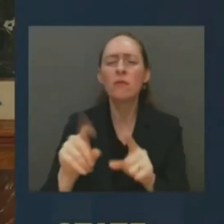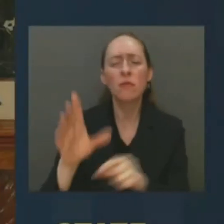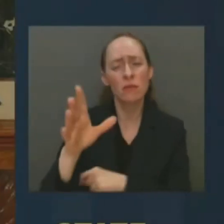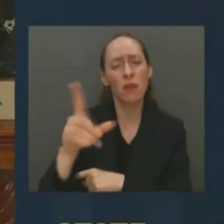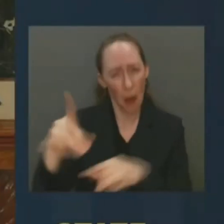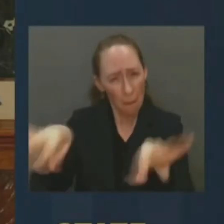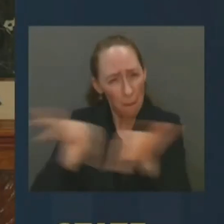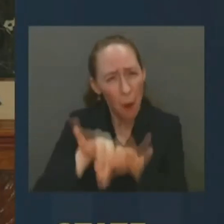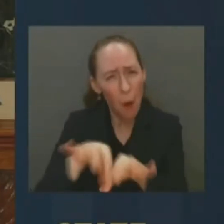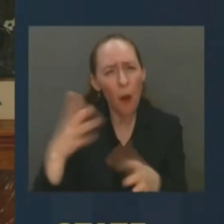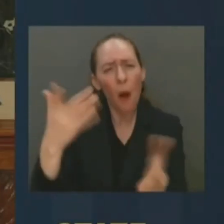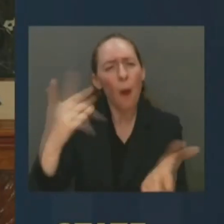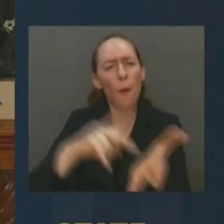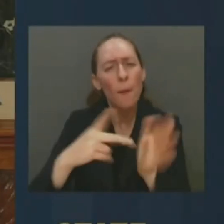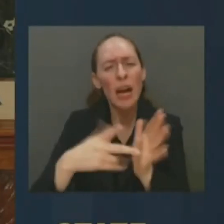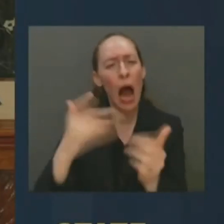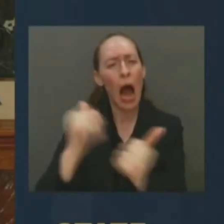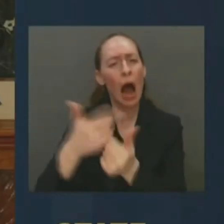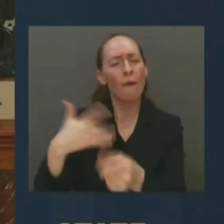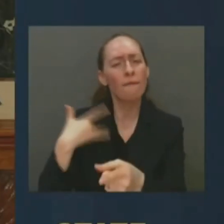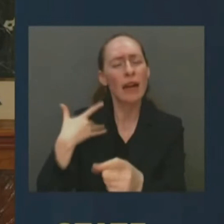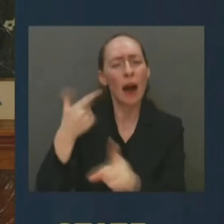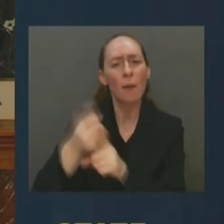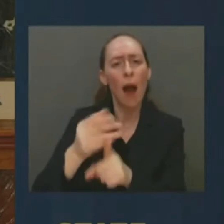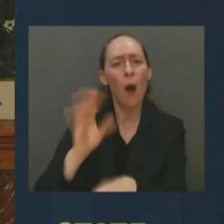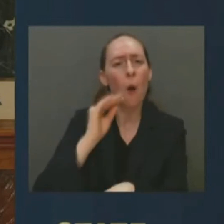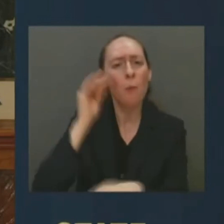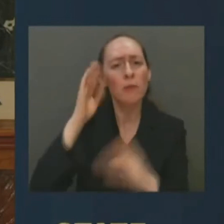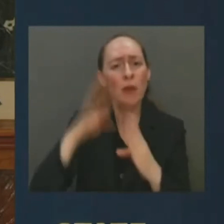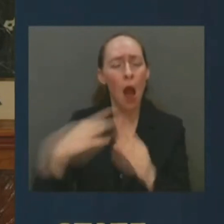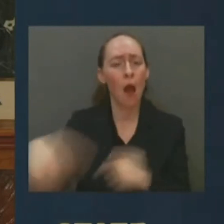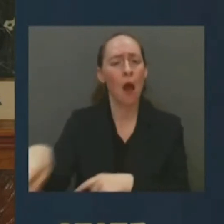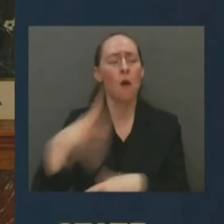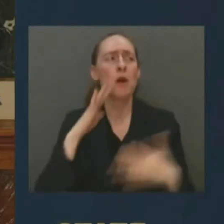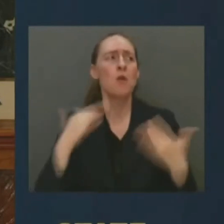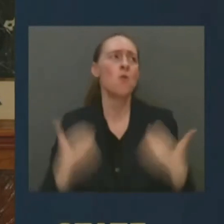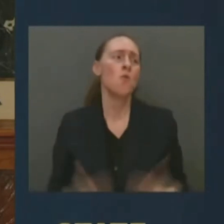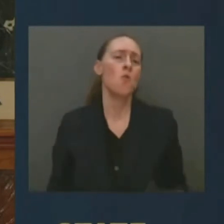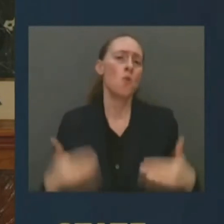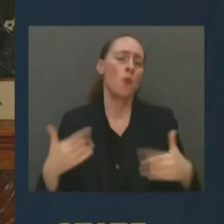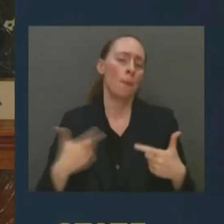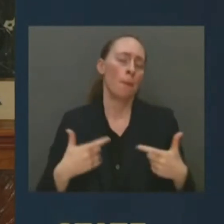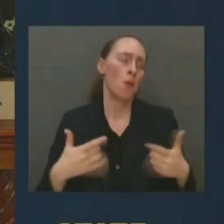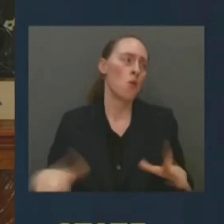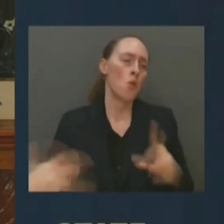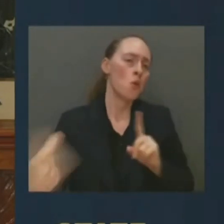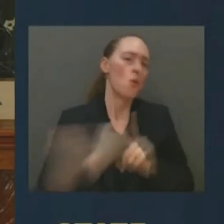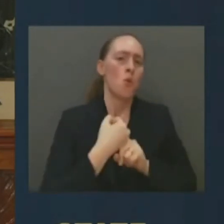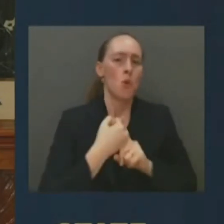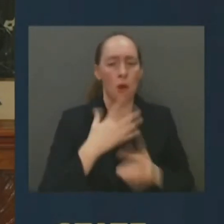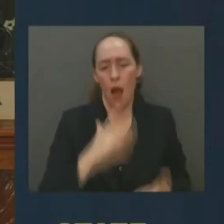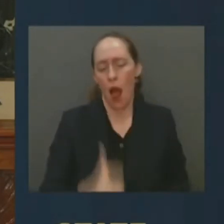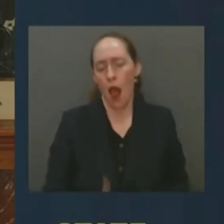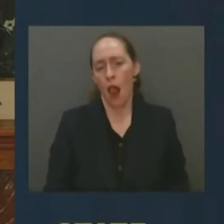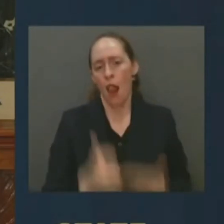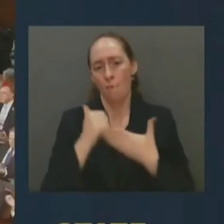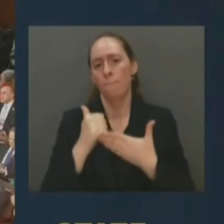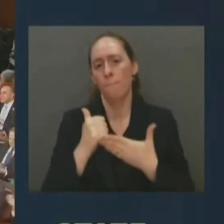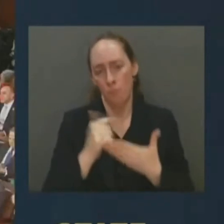in the world, we need the best infrastructure in the world. And folks,